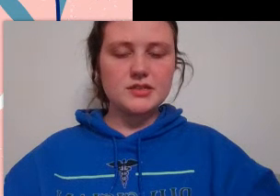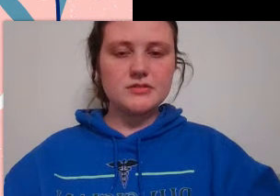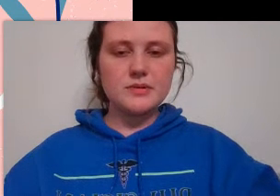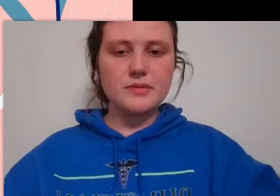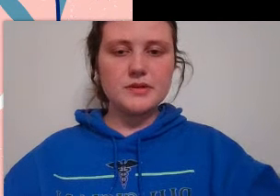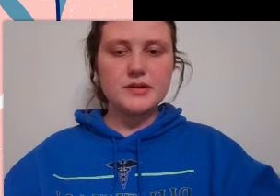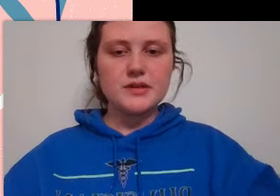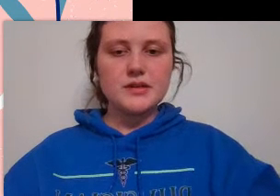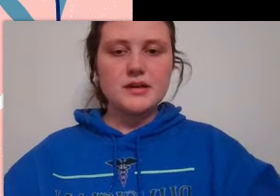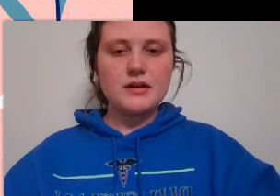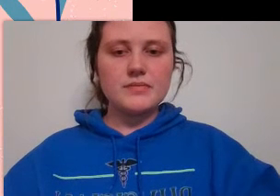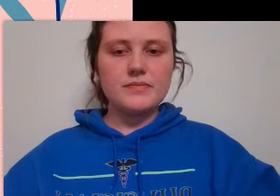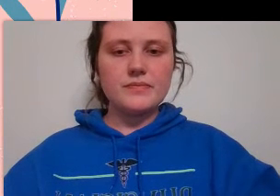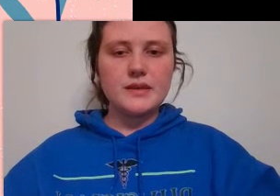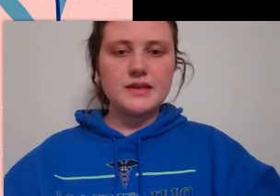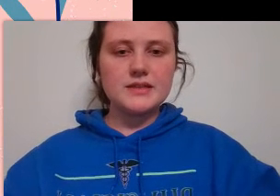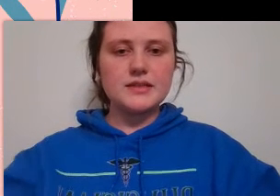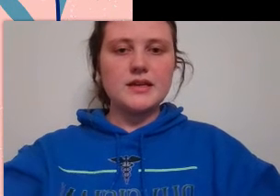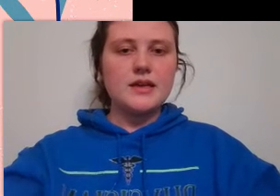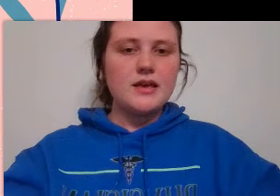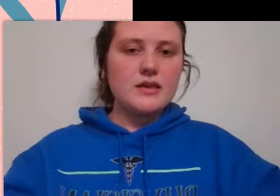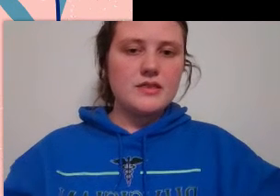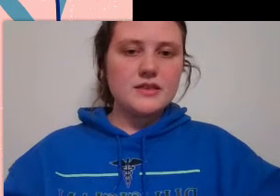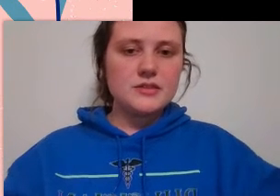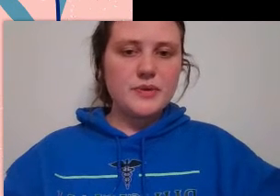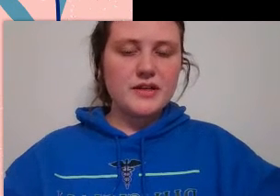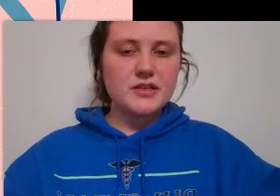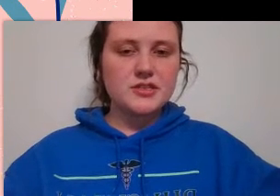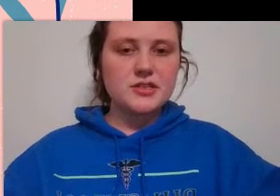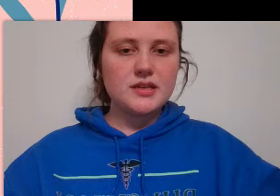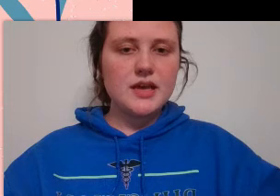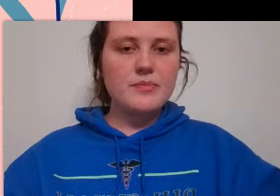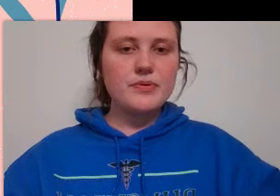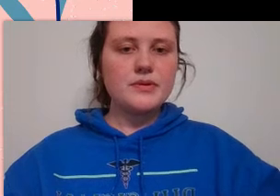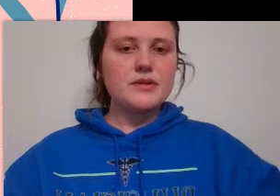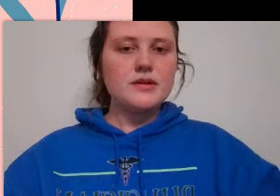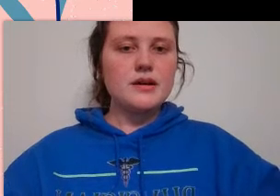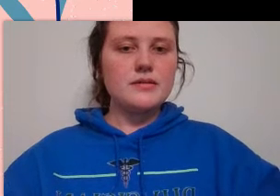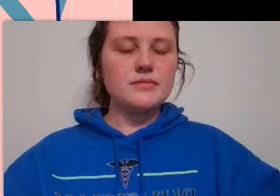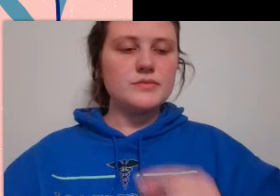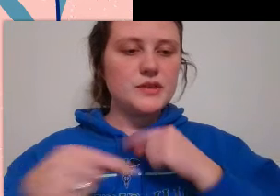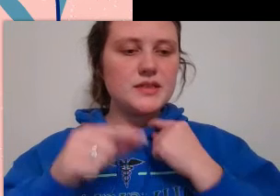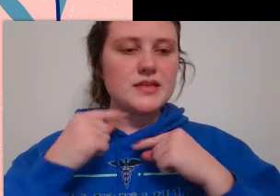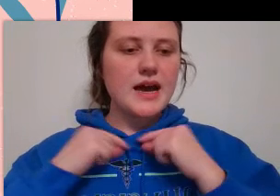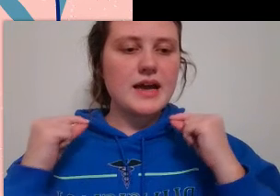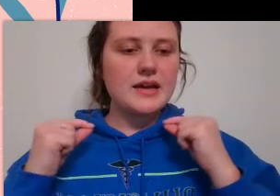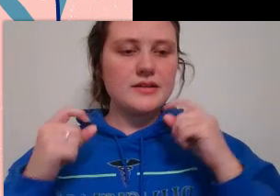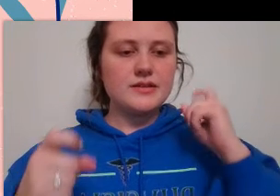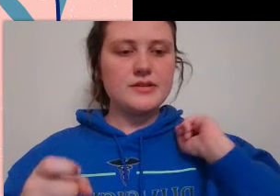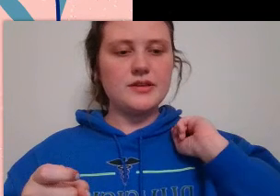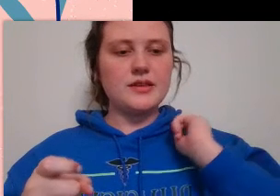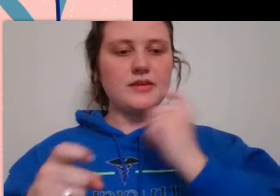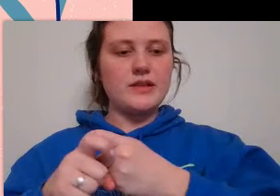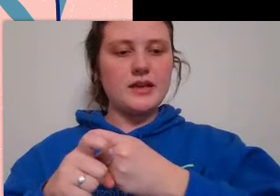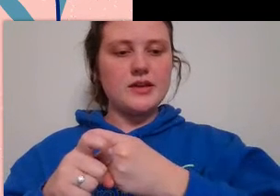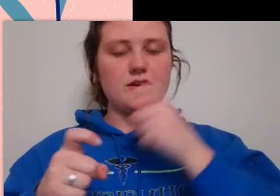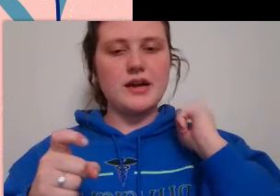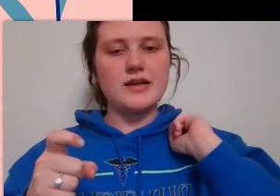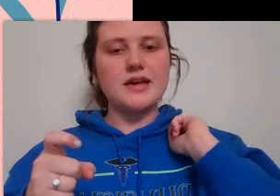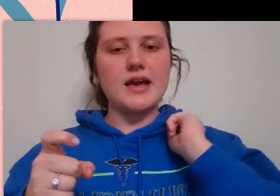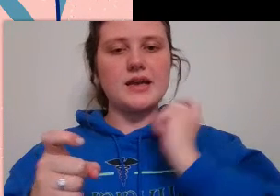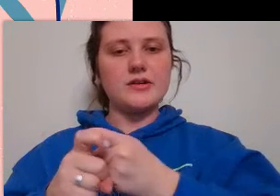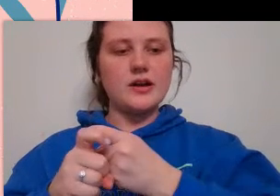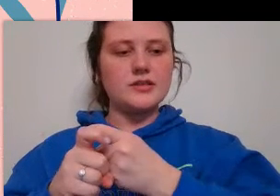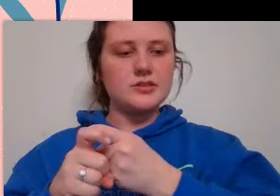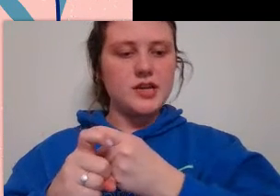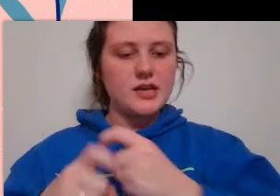told you guys to remember is this Spanish cape with the tie. You can think of it like you're